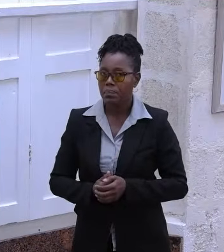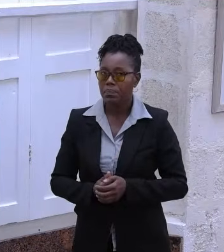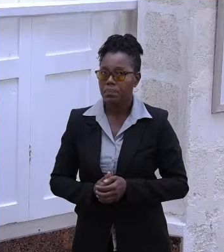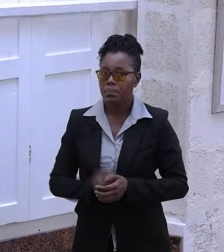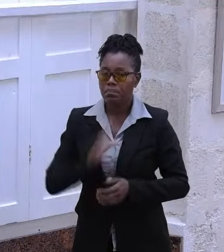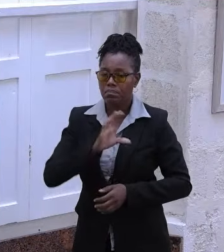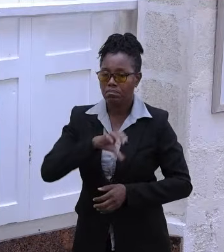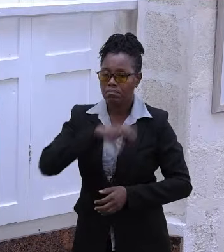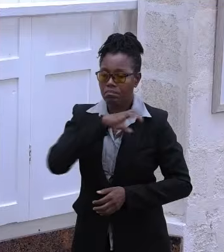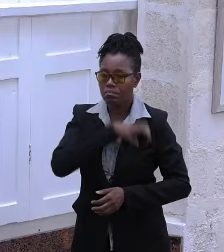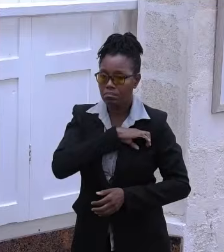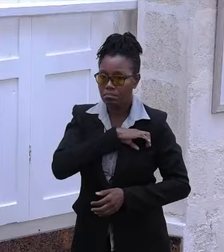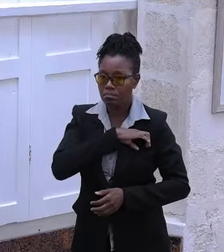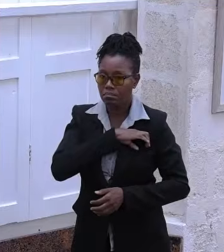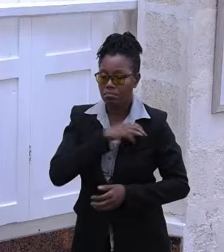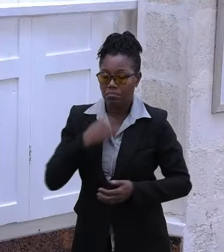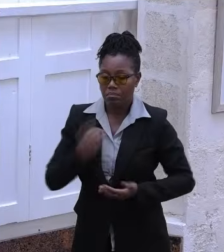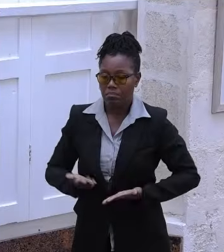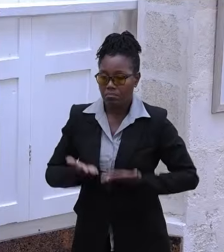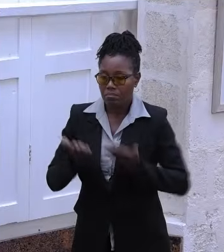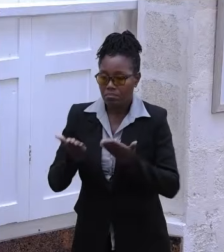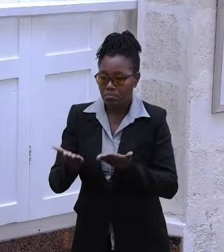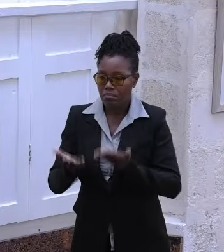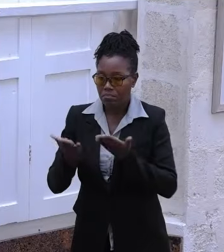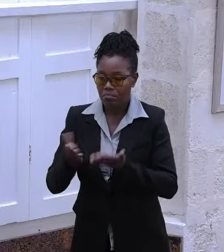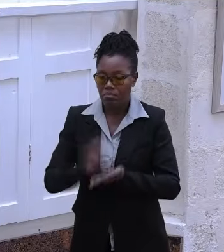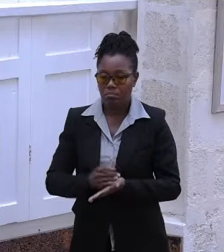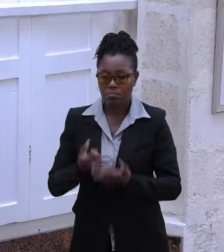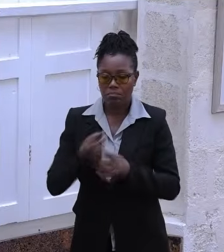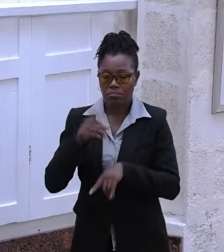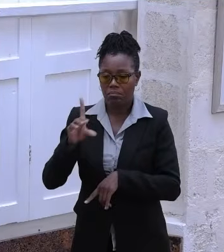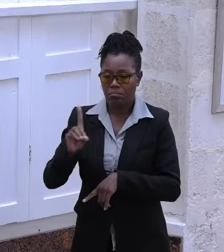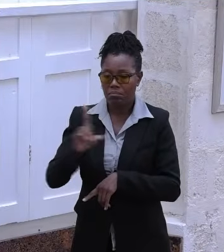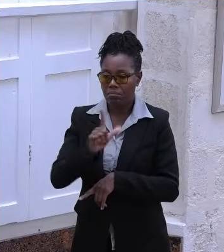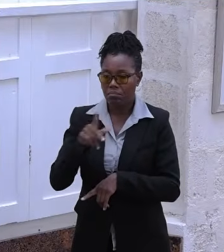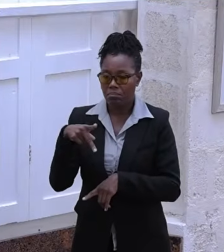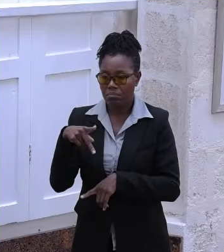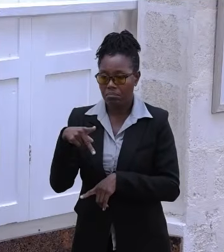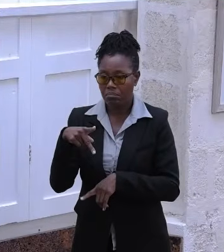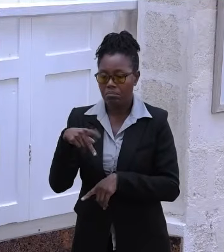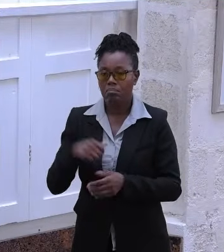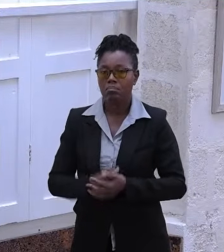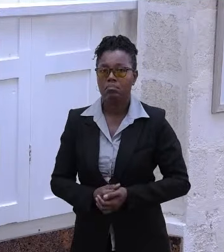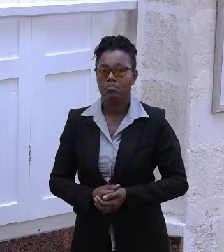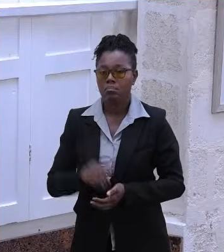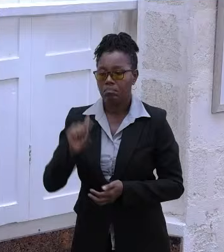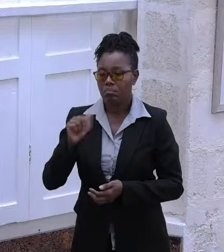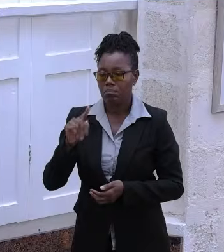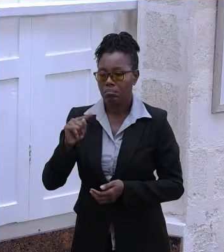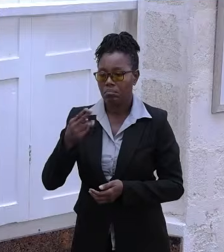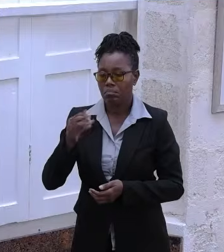We had submissions from the Democratic Labour Party, Anthony Joseph,